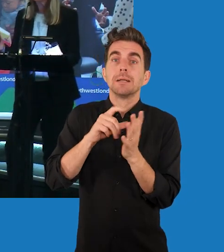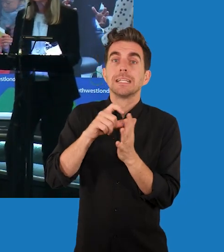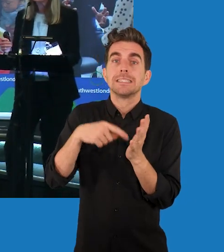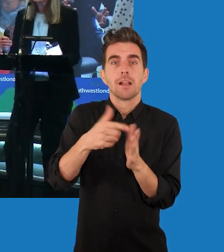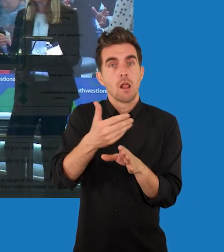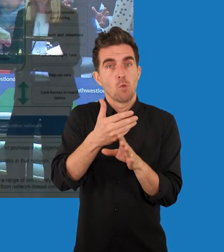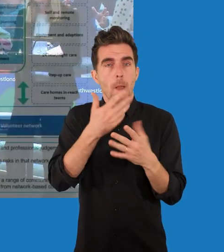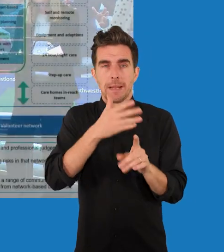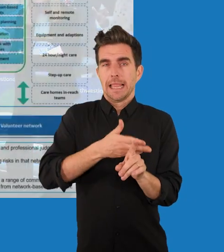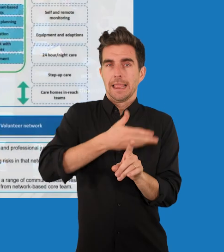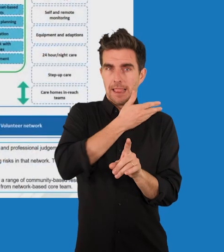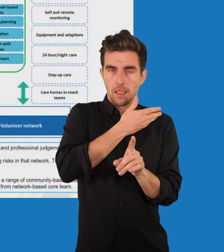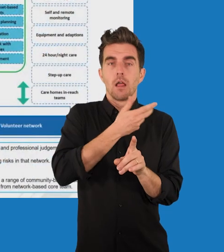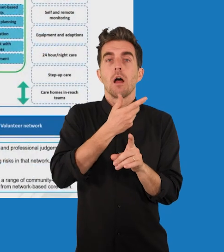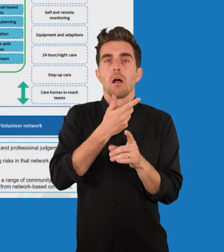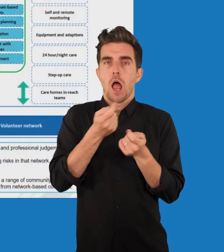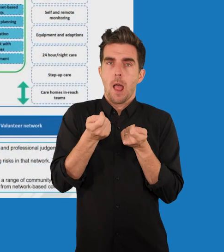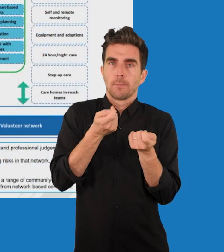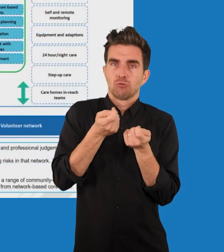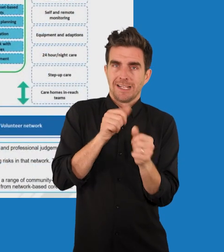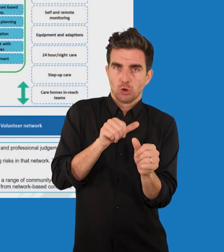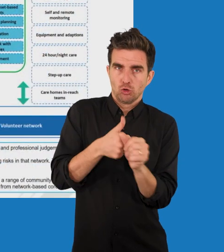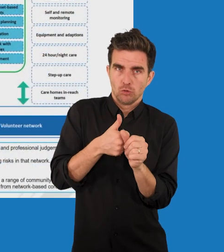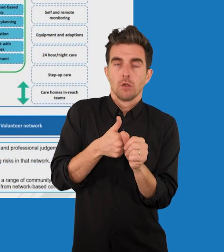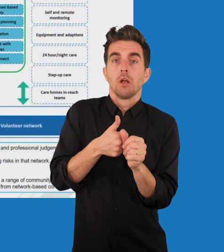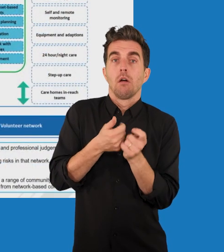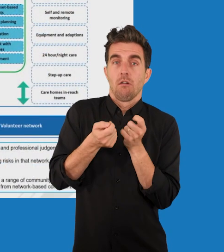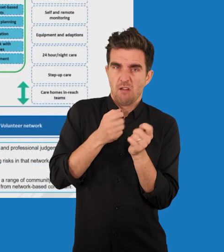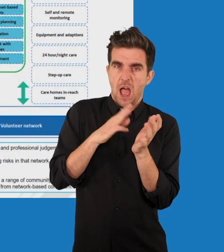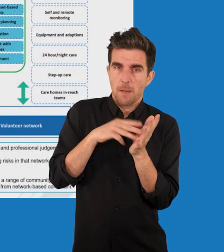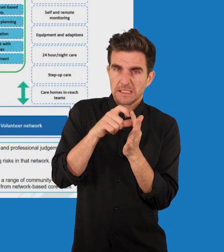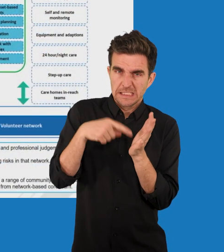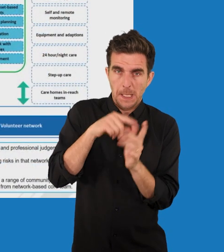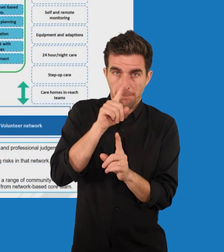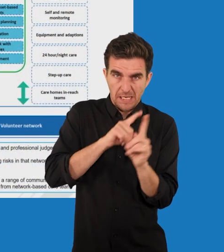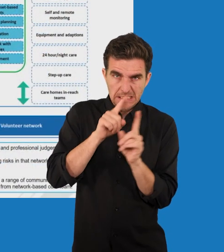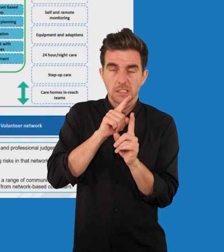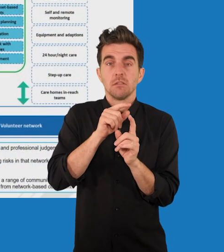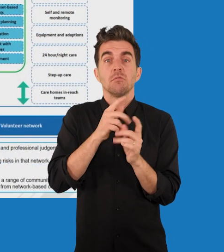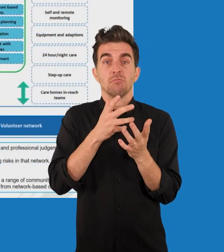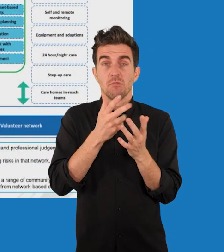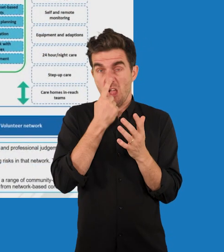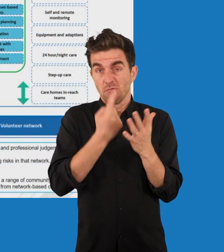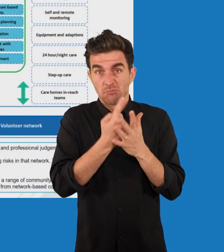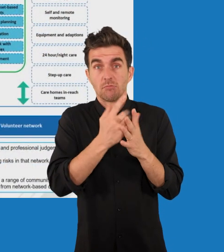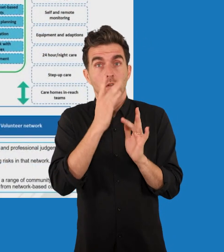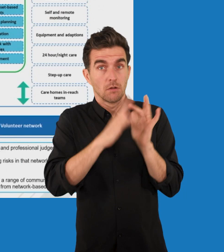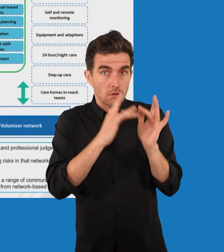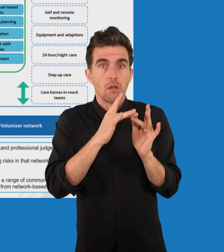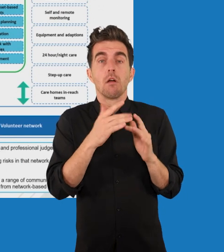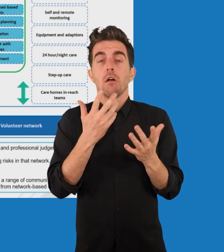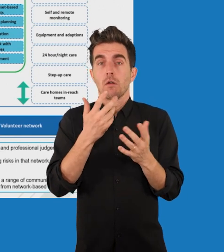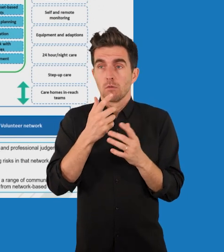to some of the MDT work that we'd done before was a dedicated administrative support to arrange the MDT meetings, which